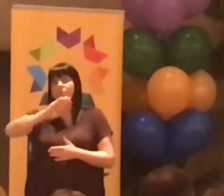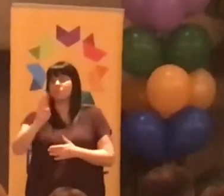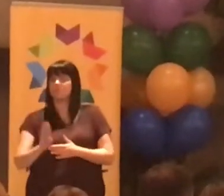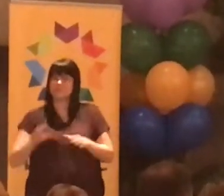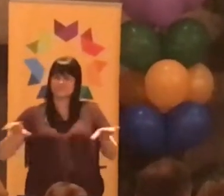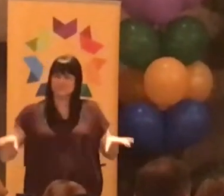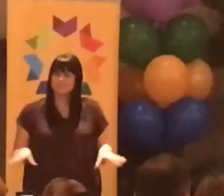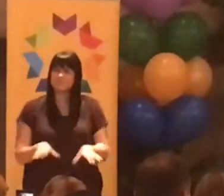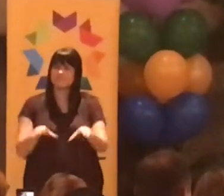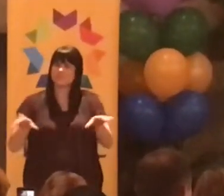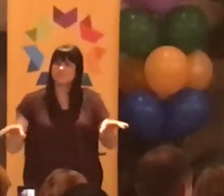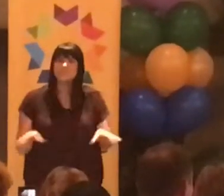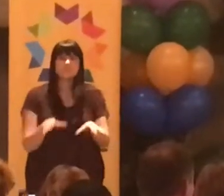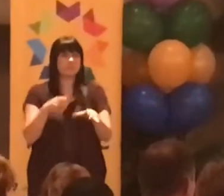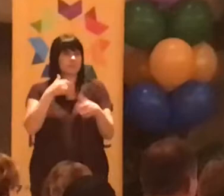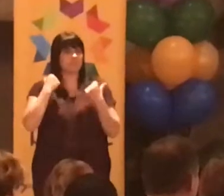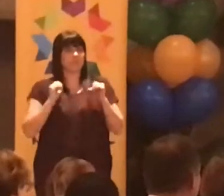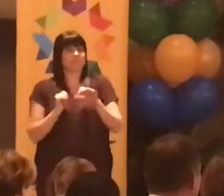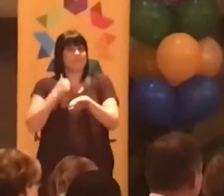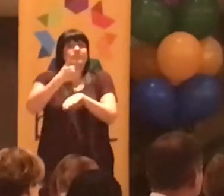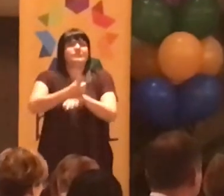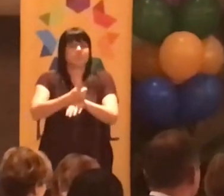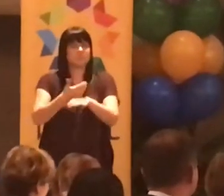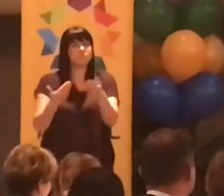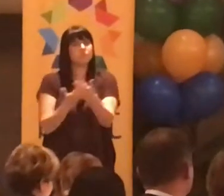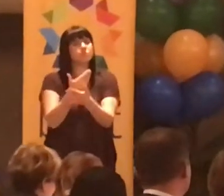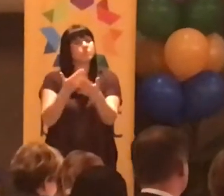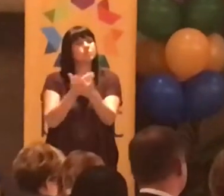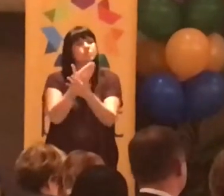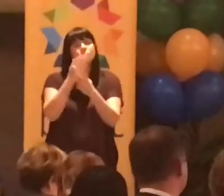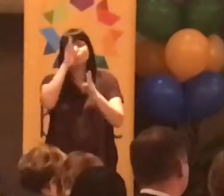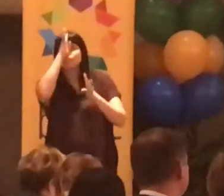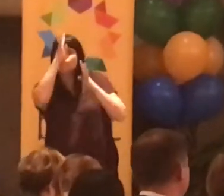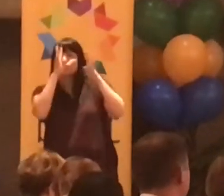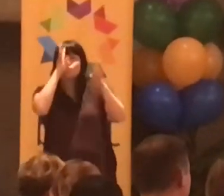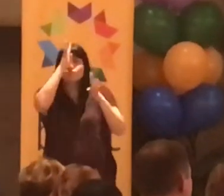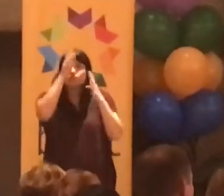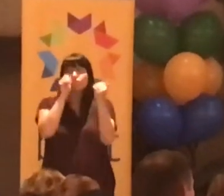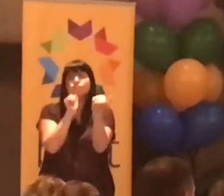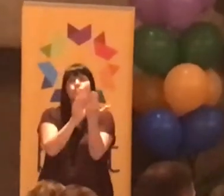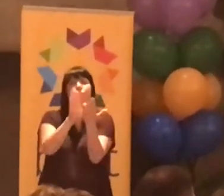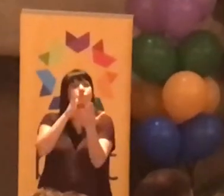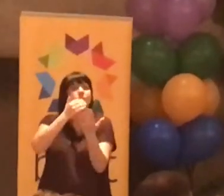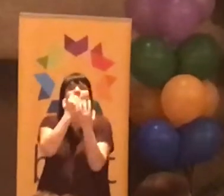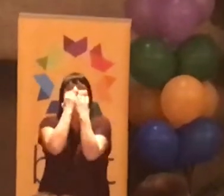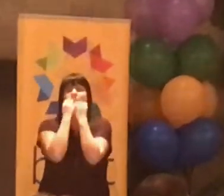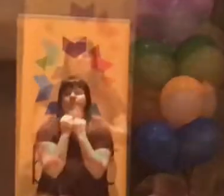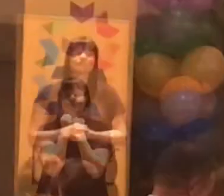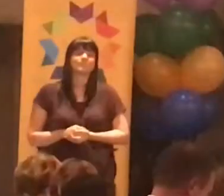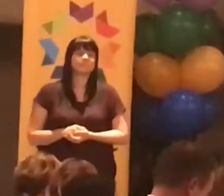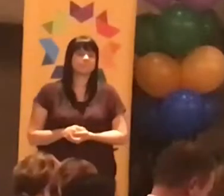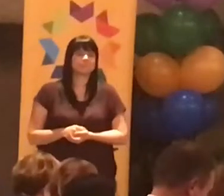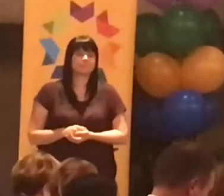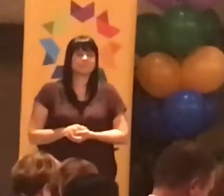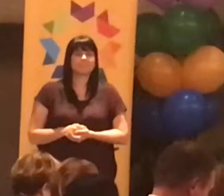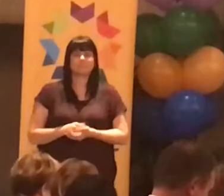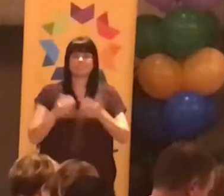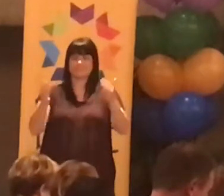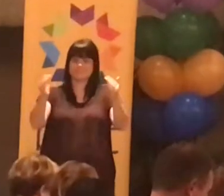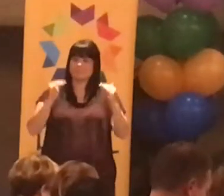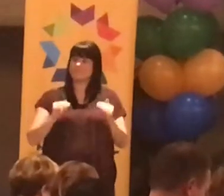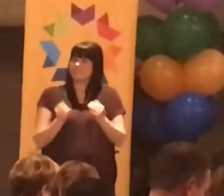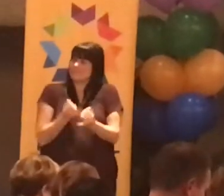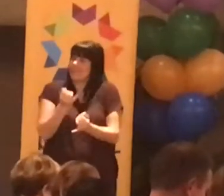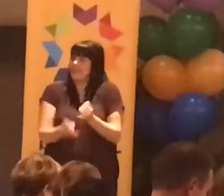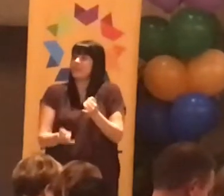diligently to create and implement a new and innovative approach to conserving our cherished past. I wish to share this